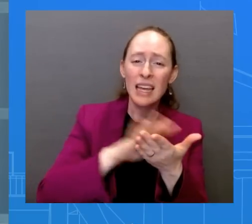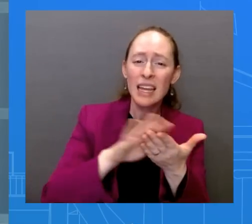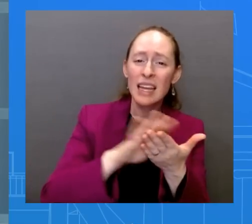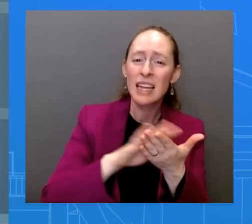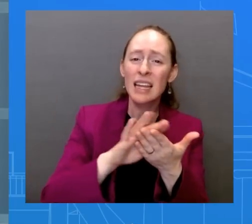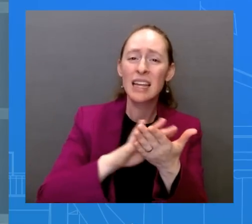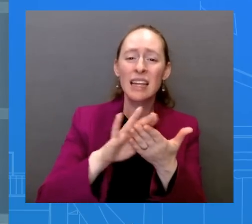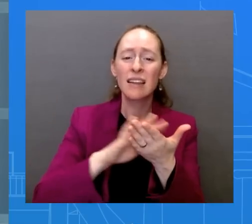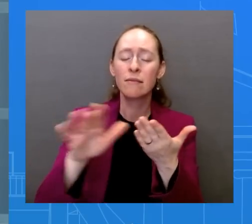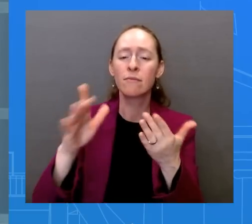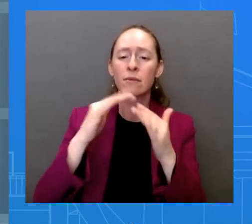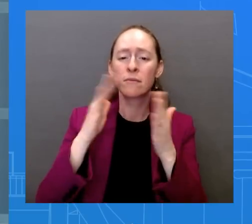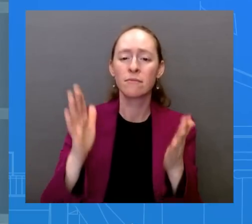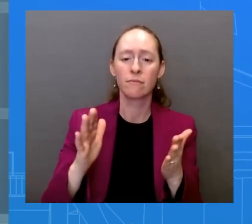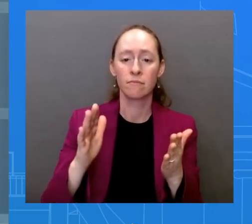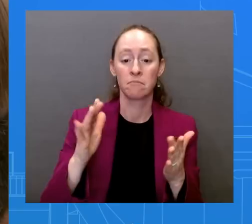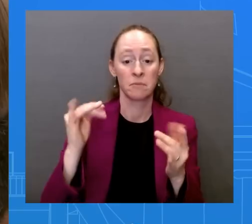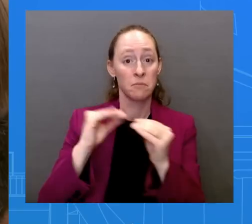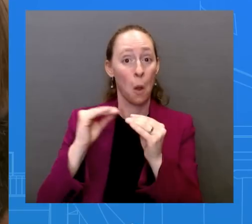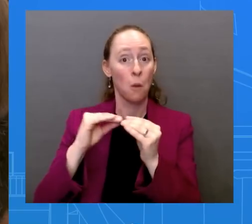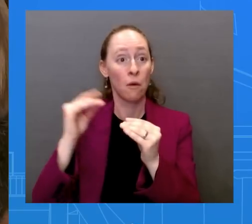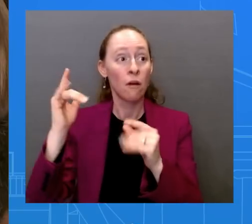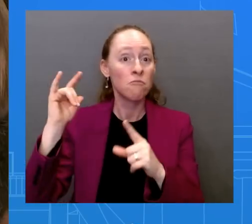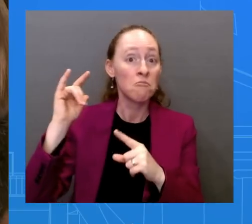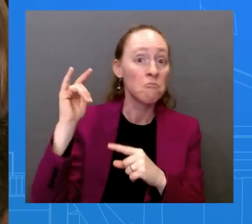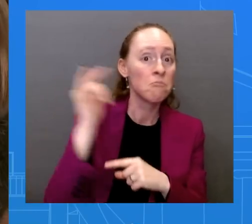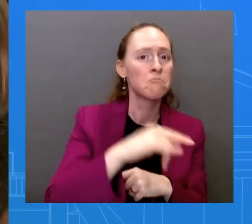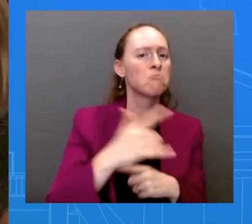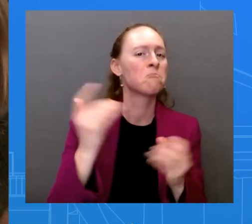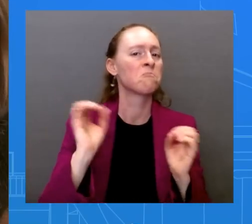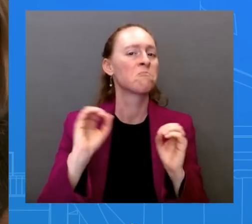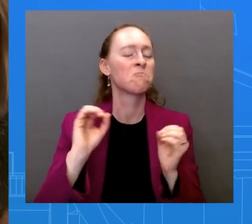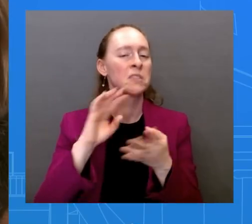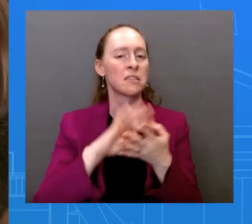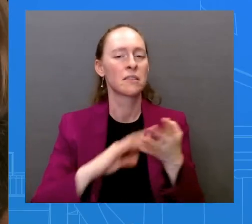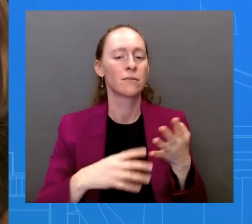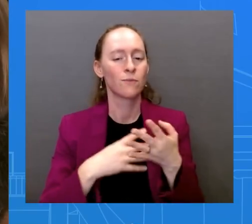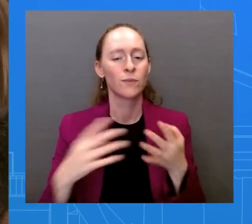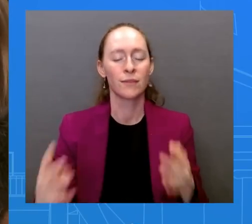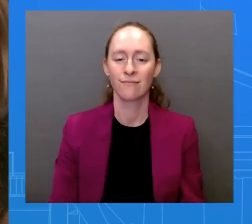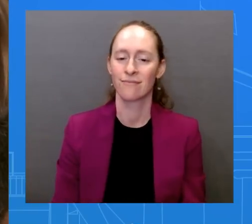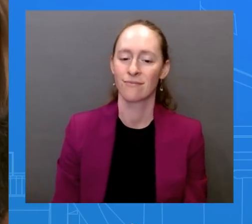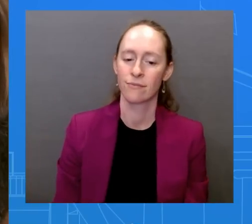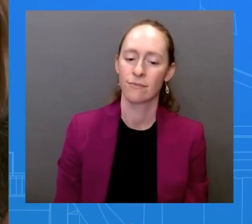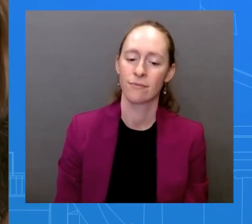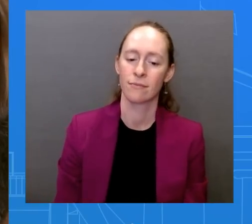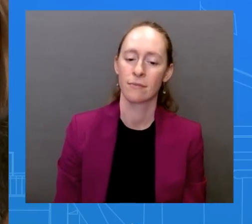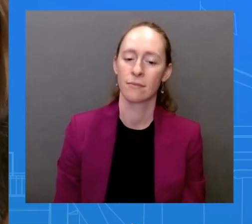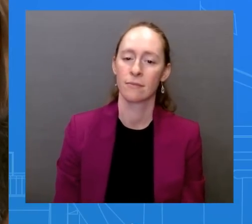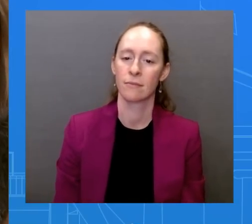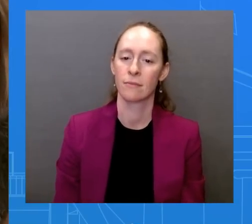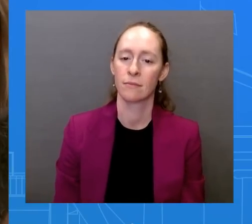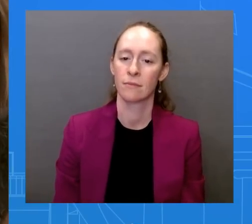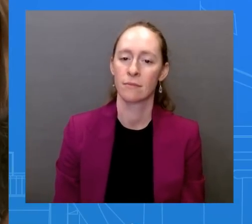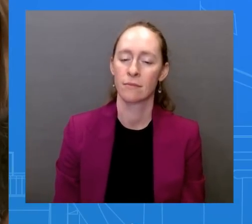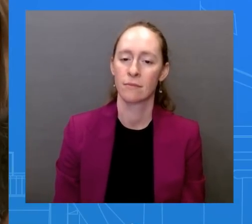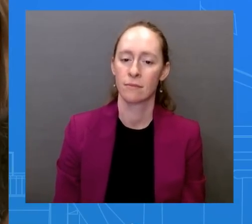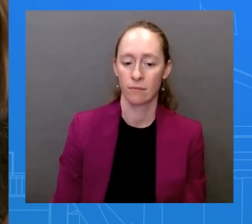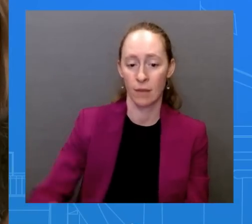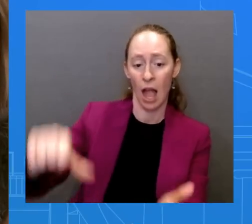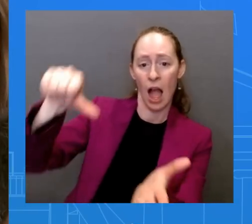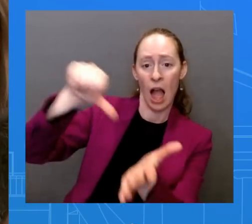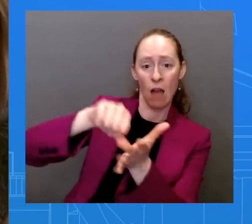And then also, on Iran, we saw continued protests in Iran over the weekend. I know that last week we did